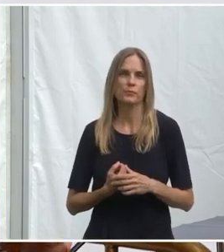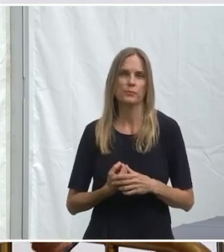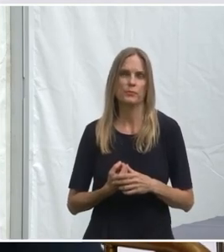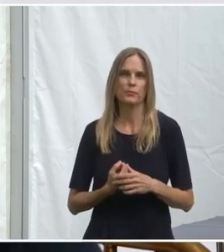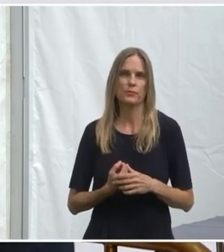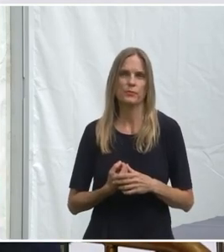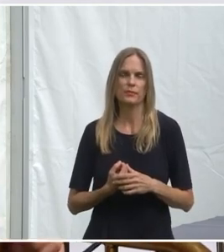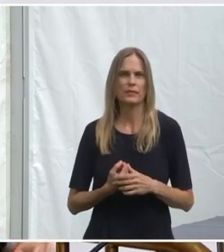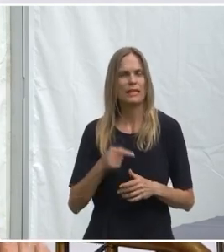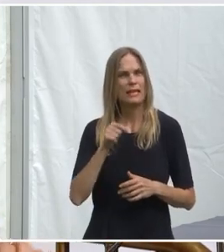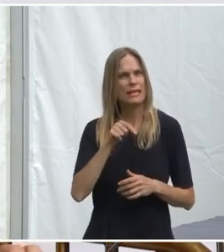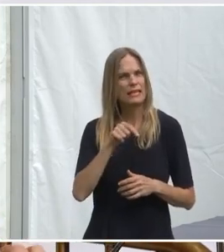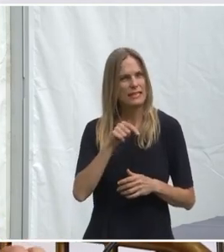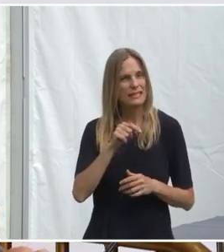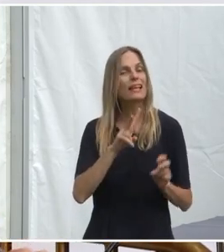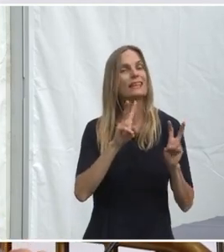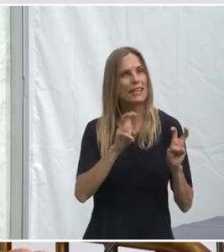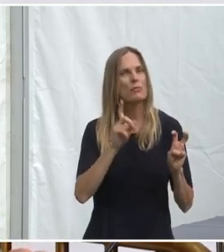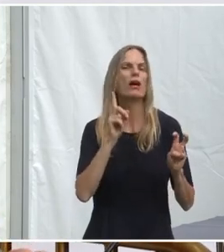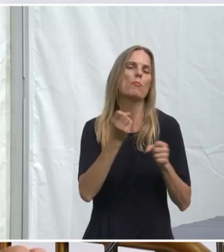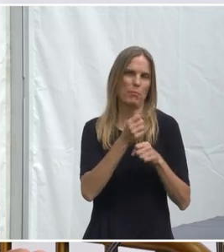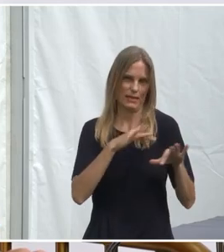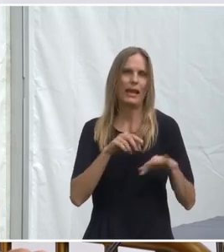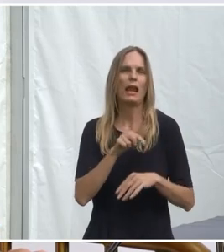that is an issue that we have to deal with.